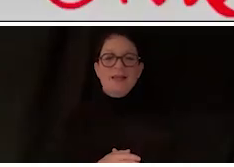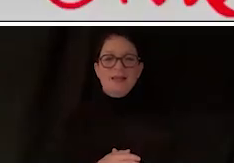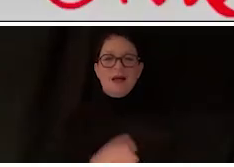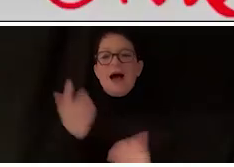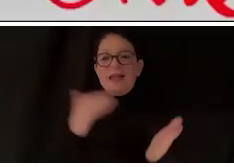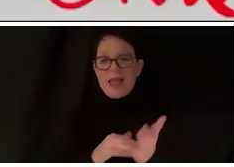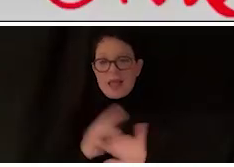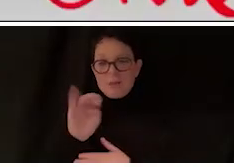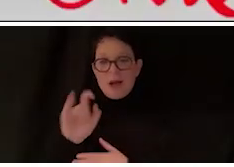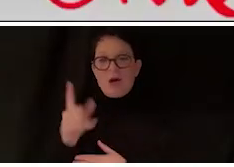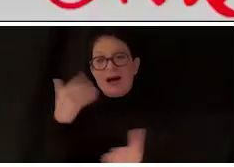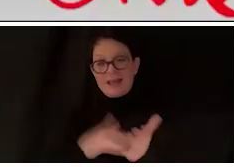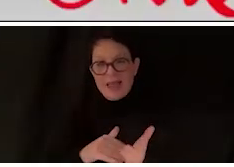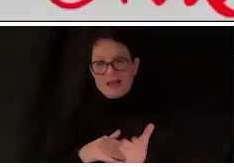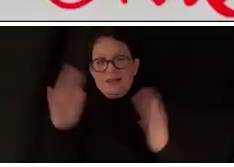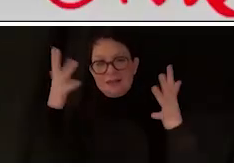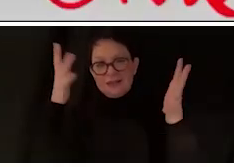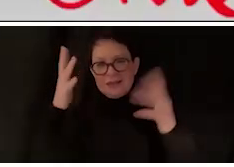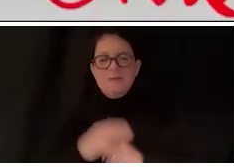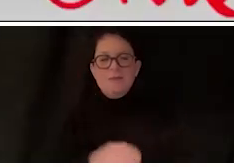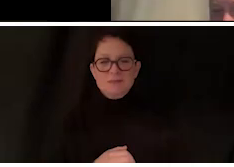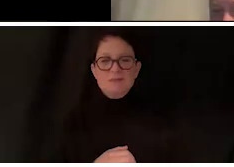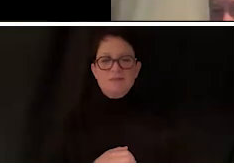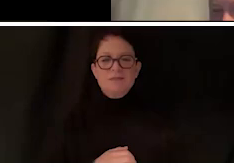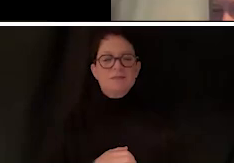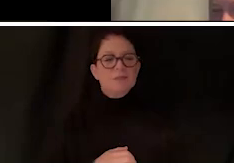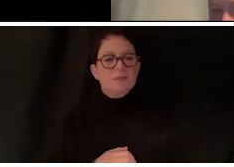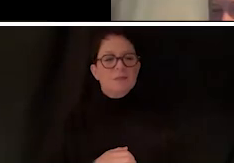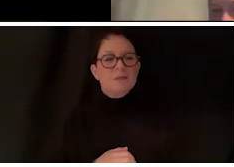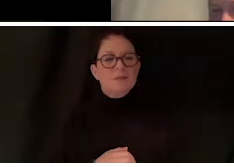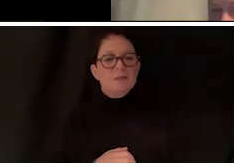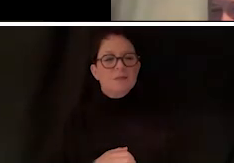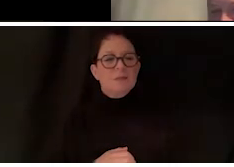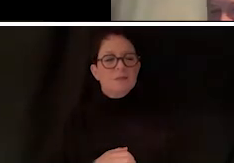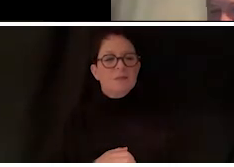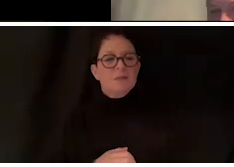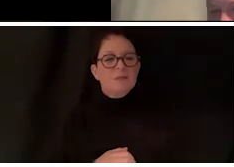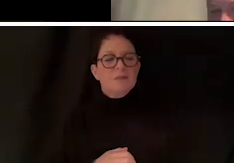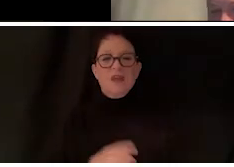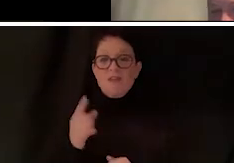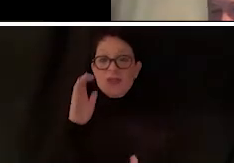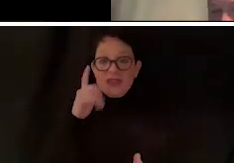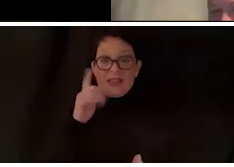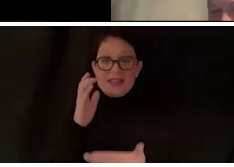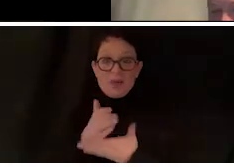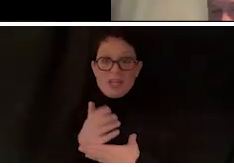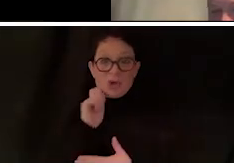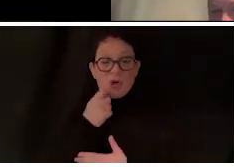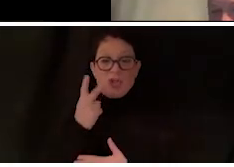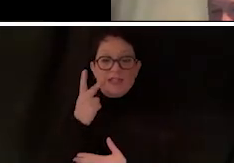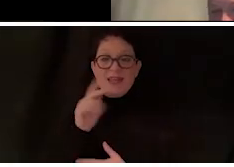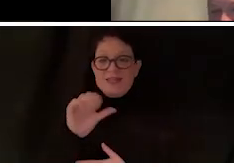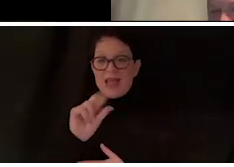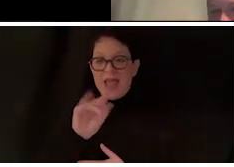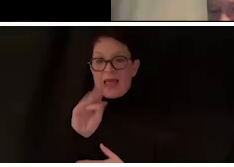Michael. That was cool, Like the Michael. pop-up. Yeah, it was. Yeah. If you think his pictures are cool, you should see his animations.